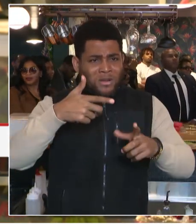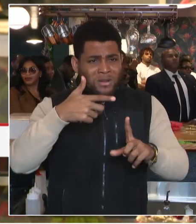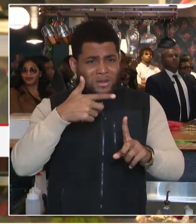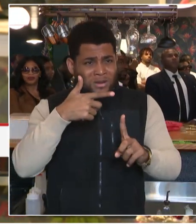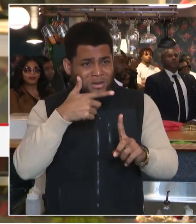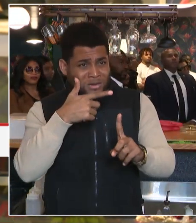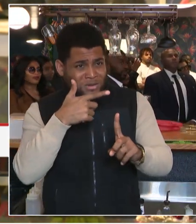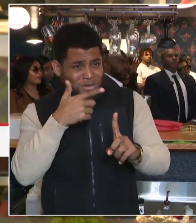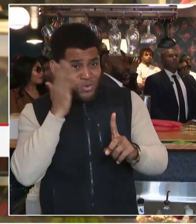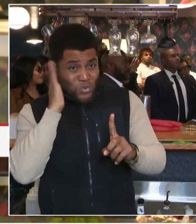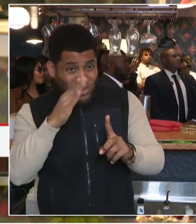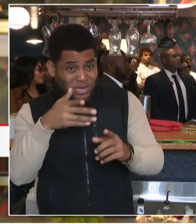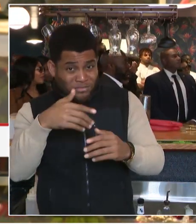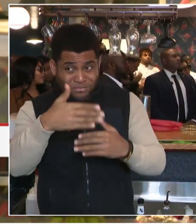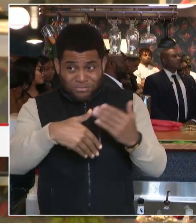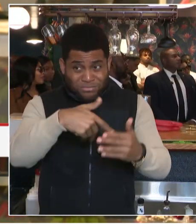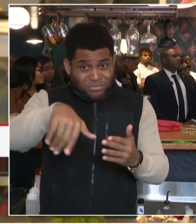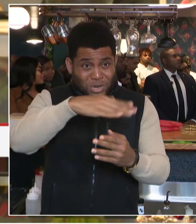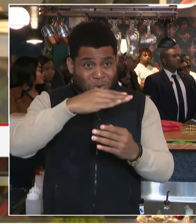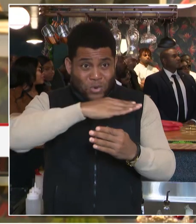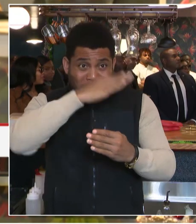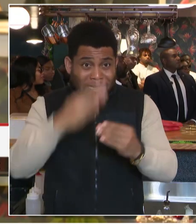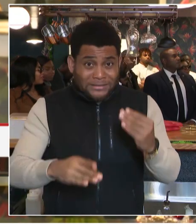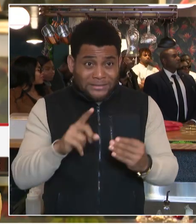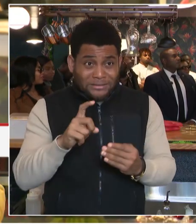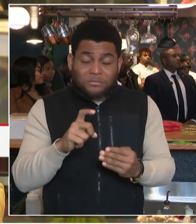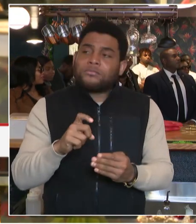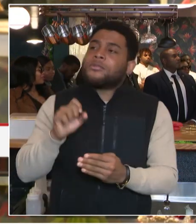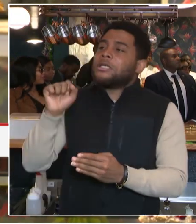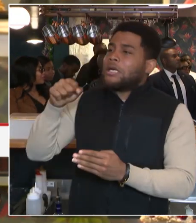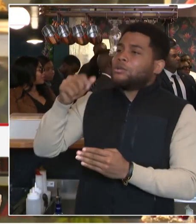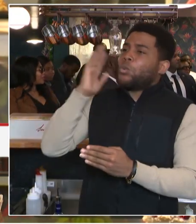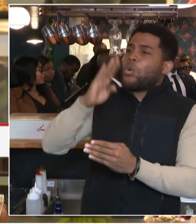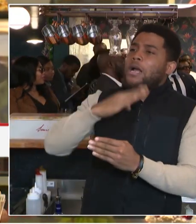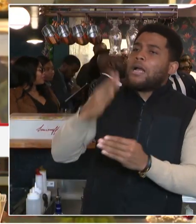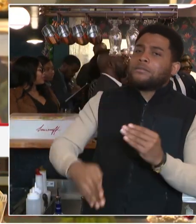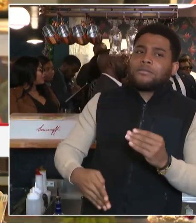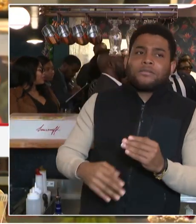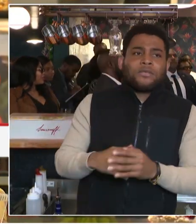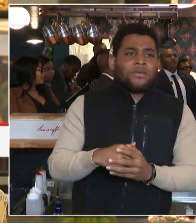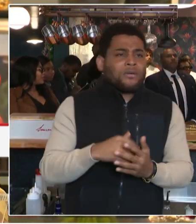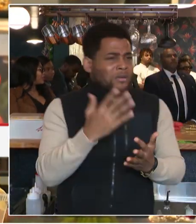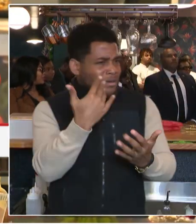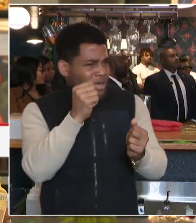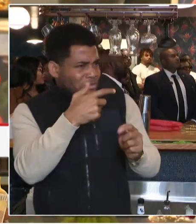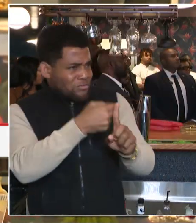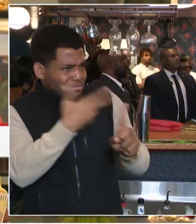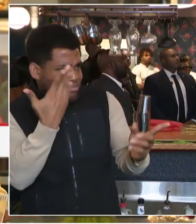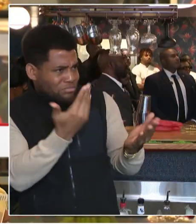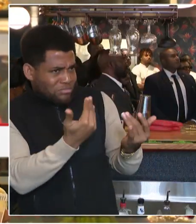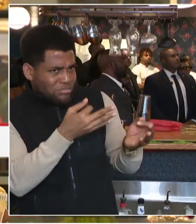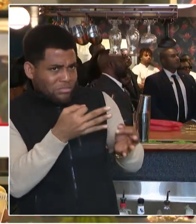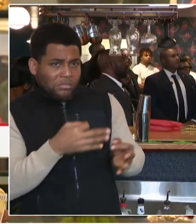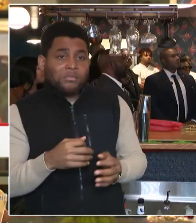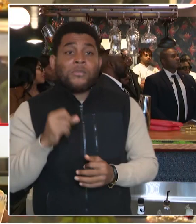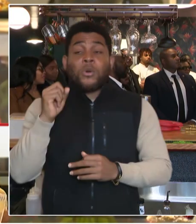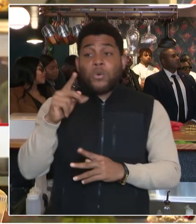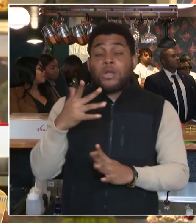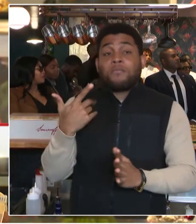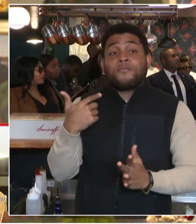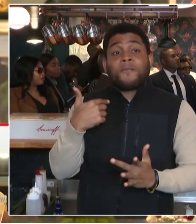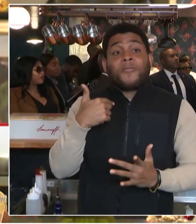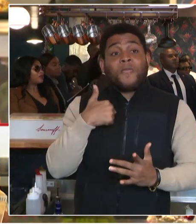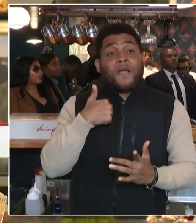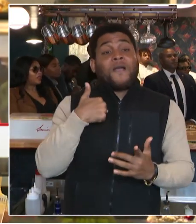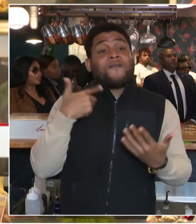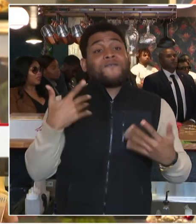what are your thoughts about My thoughts are we spent 3 years disrupting our ecosystem. I mean, and it's really out of whack. And I've been saying it, not